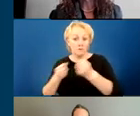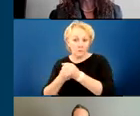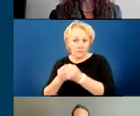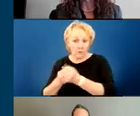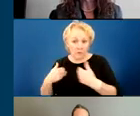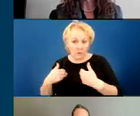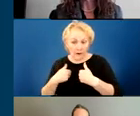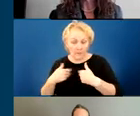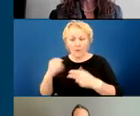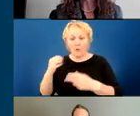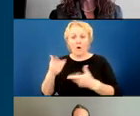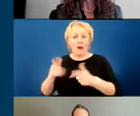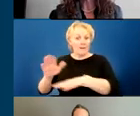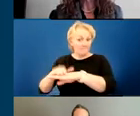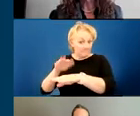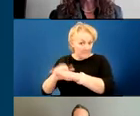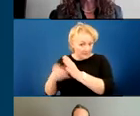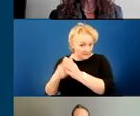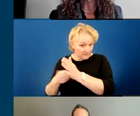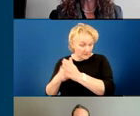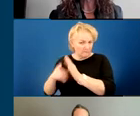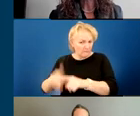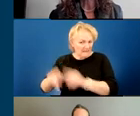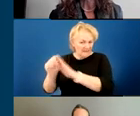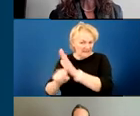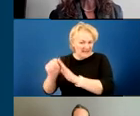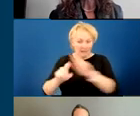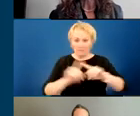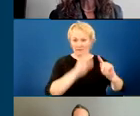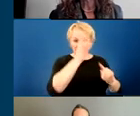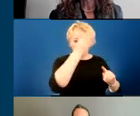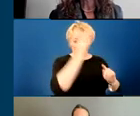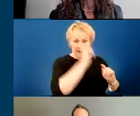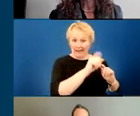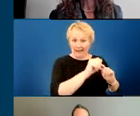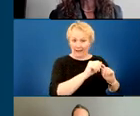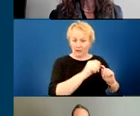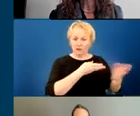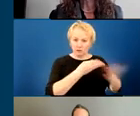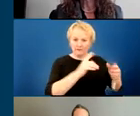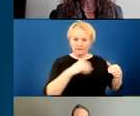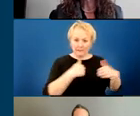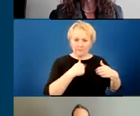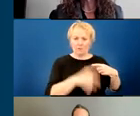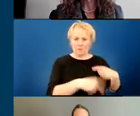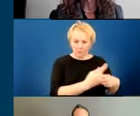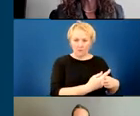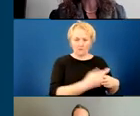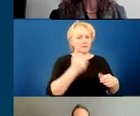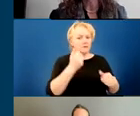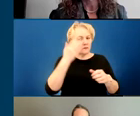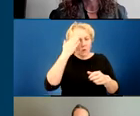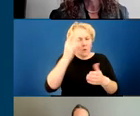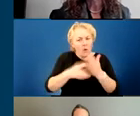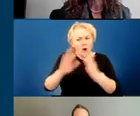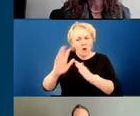far as what their requirements are to be able to let them into a shelter. So again, making sure you're familiar with your particular